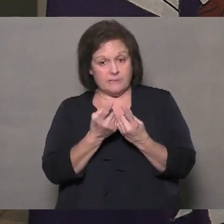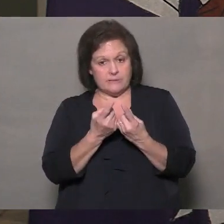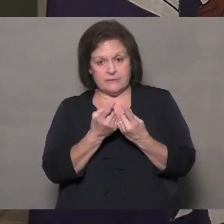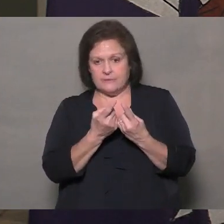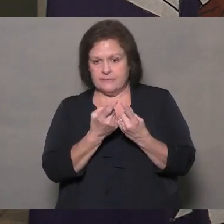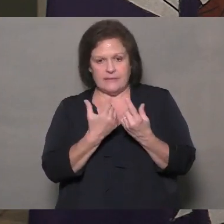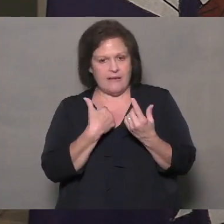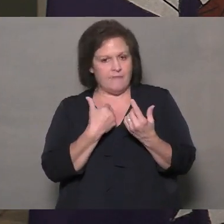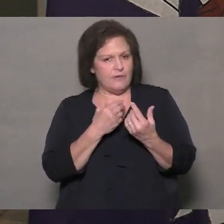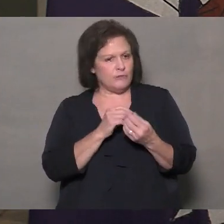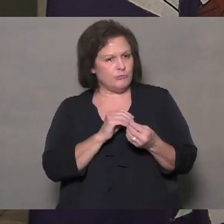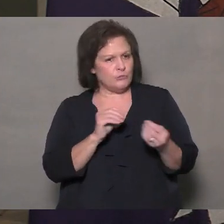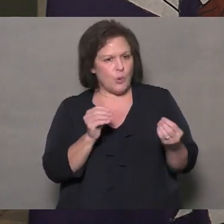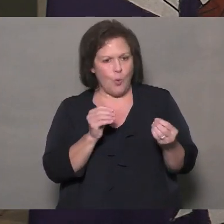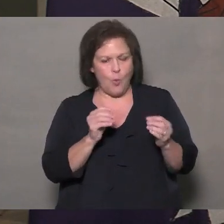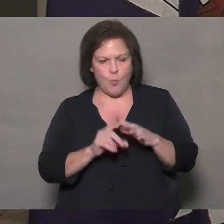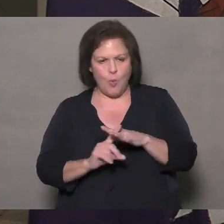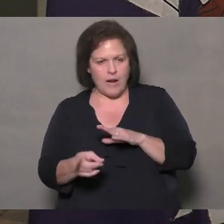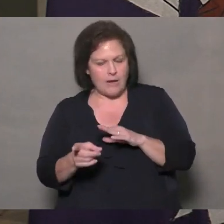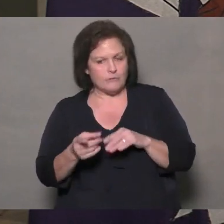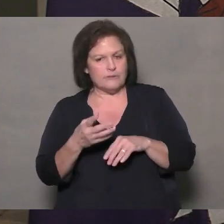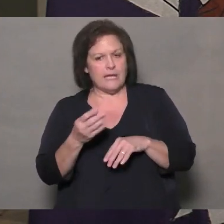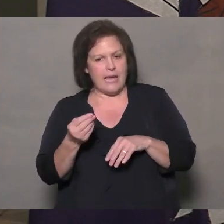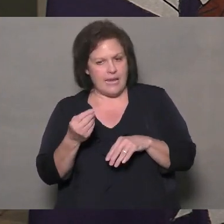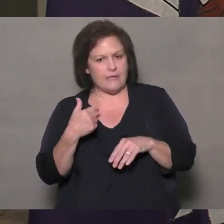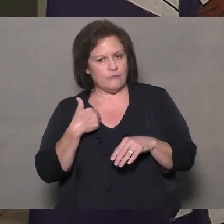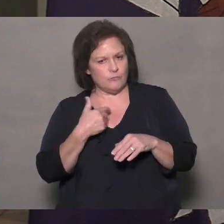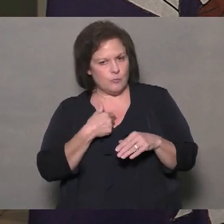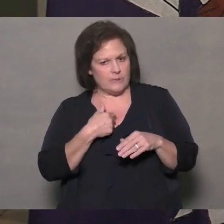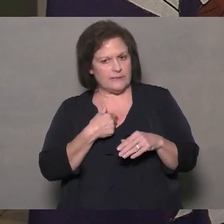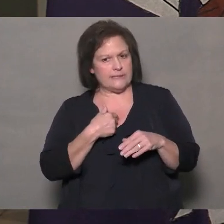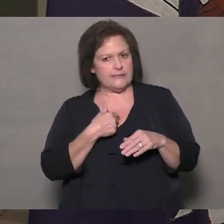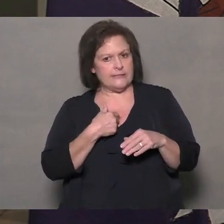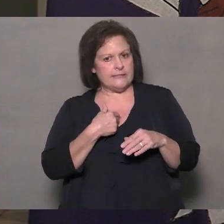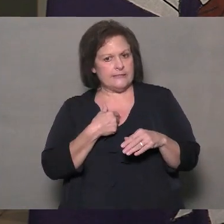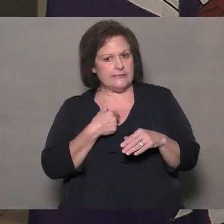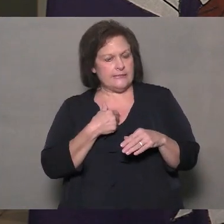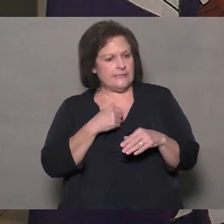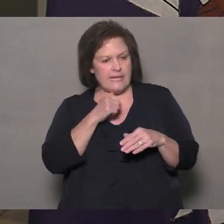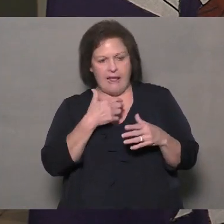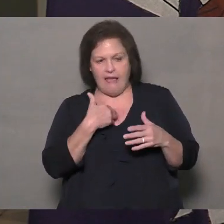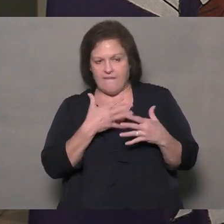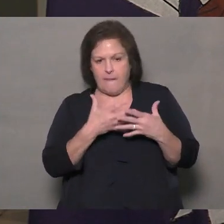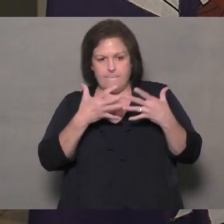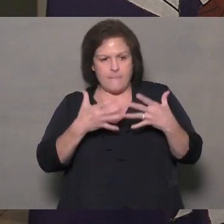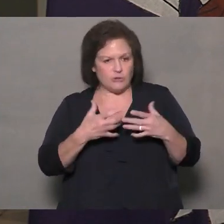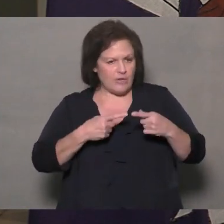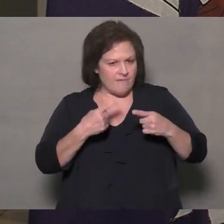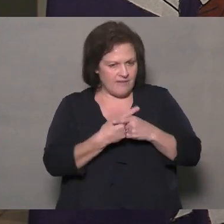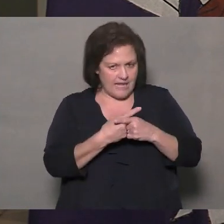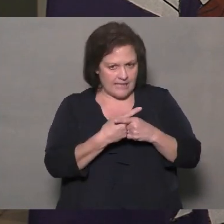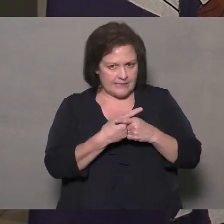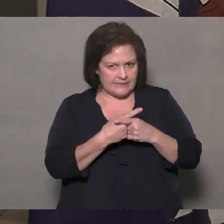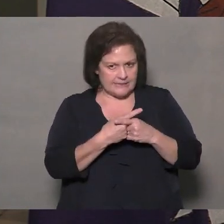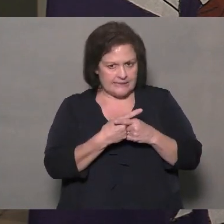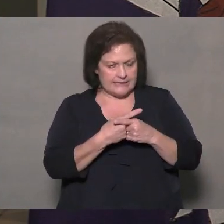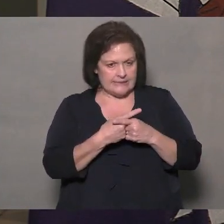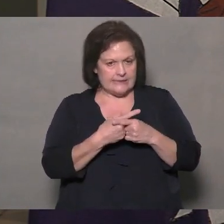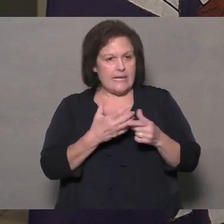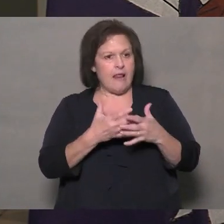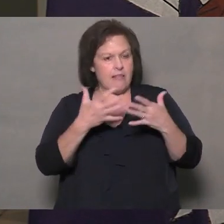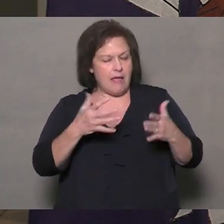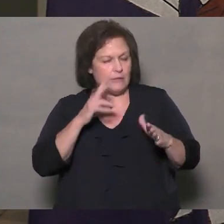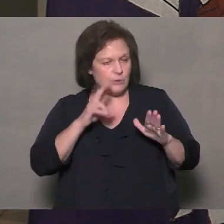had no walkouts, and we came through with minimal conflict and maximum